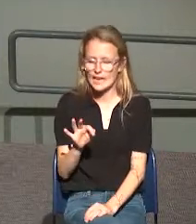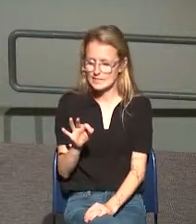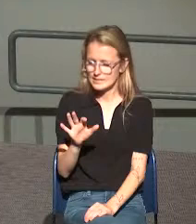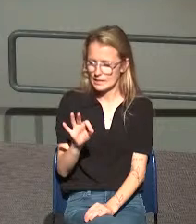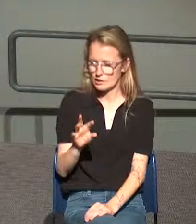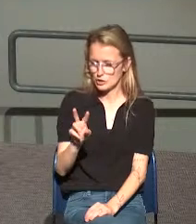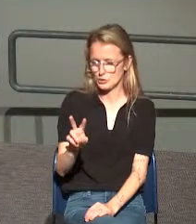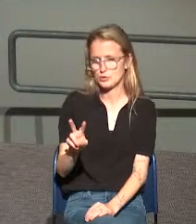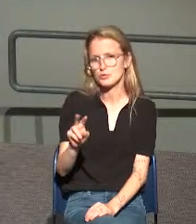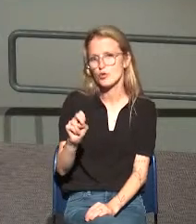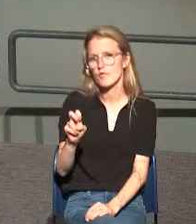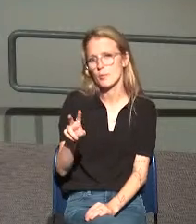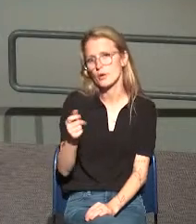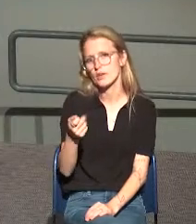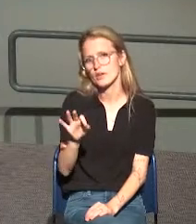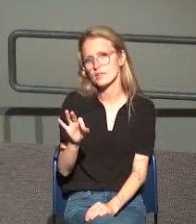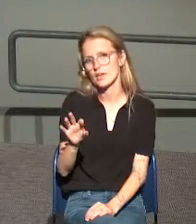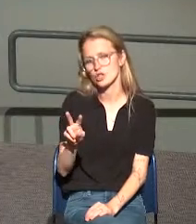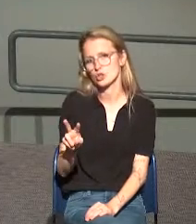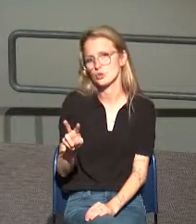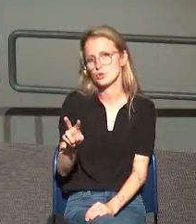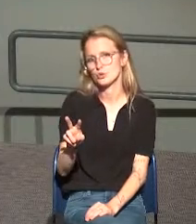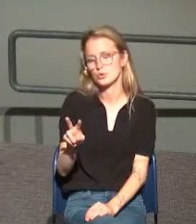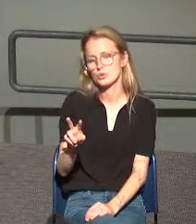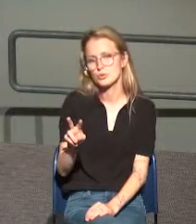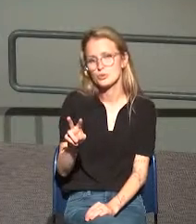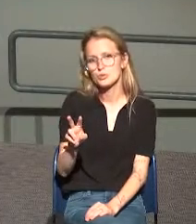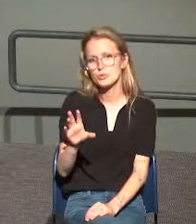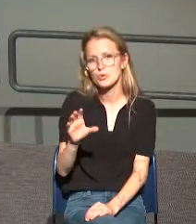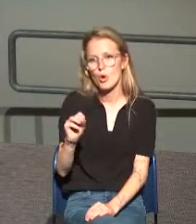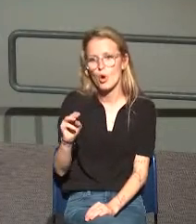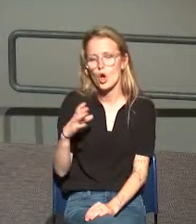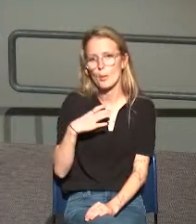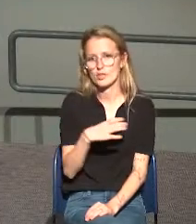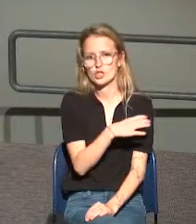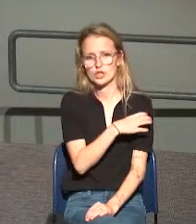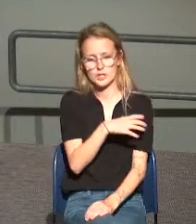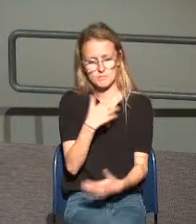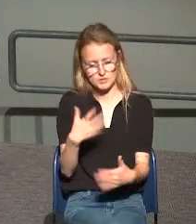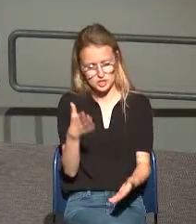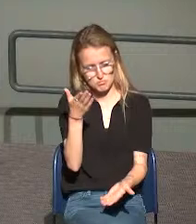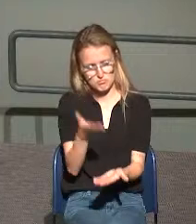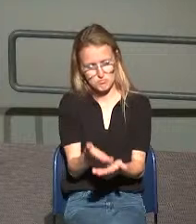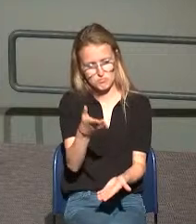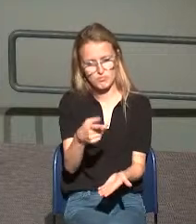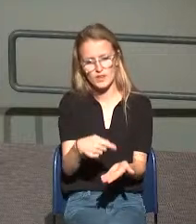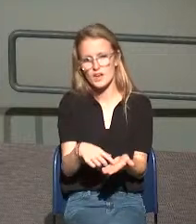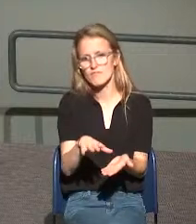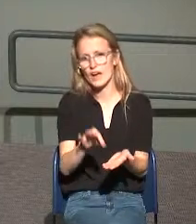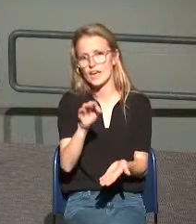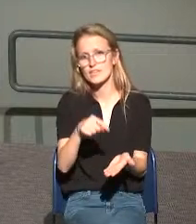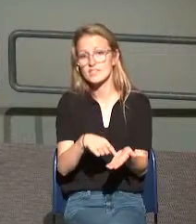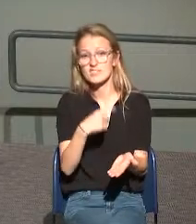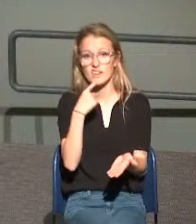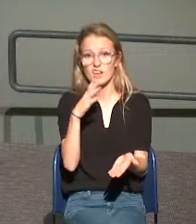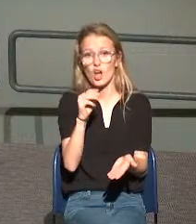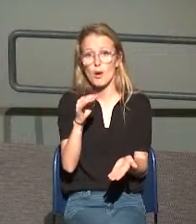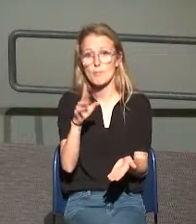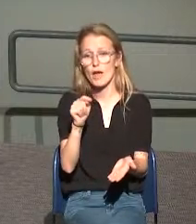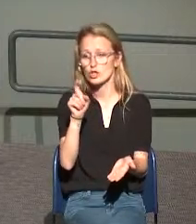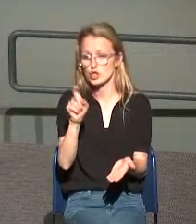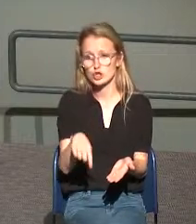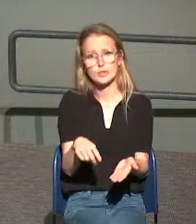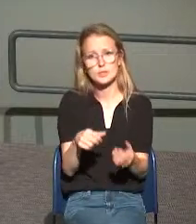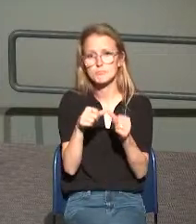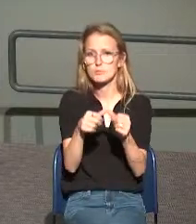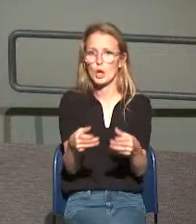1992, in November of 1992, the commission presented its findings, and they recommended actually that combat remain closed. And